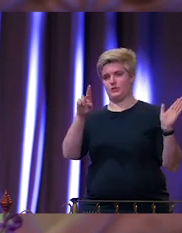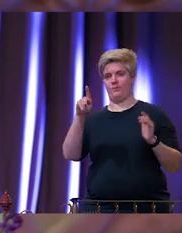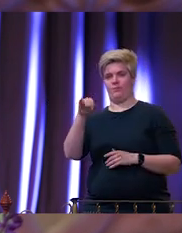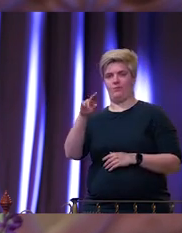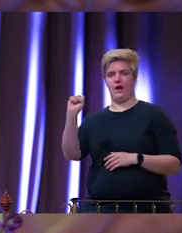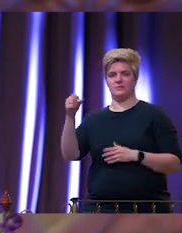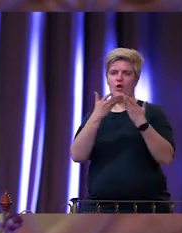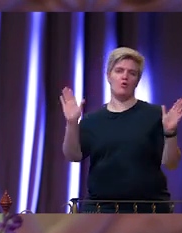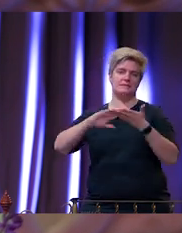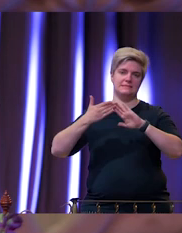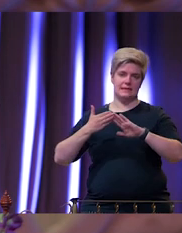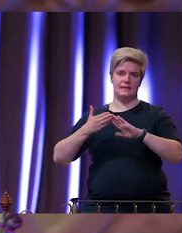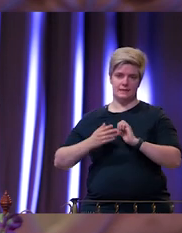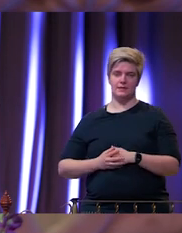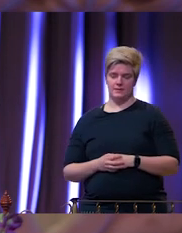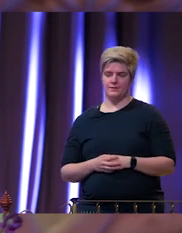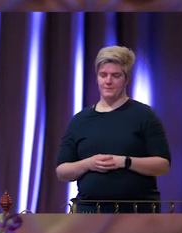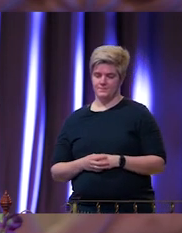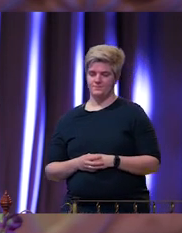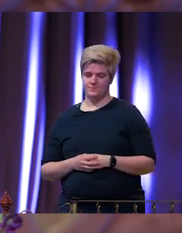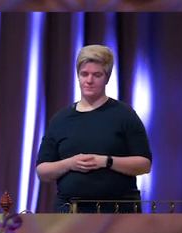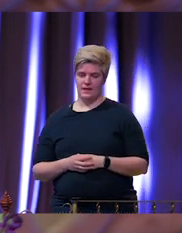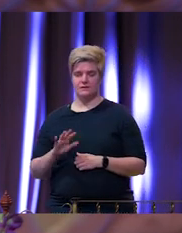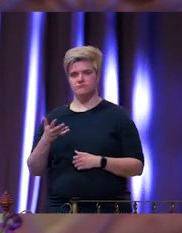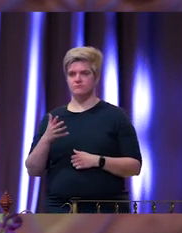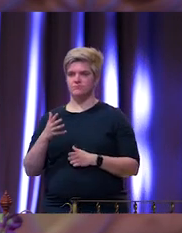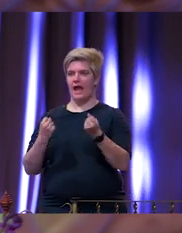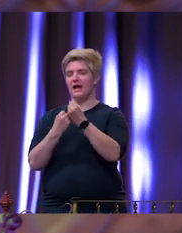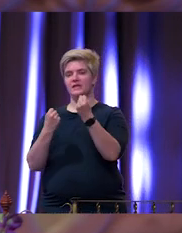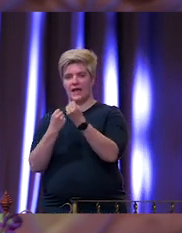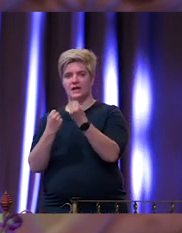city, and to kind of advocate